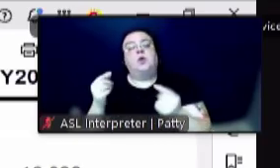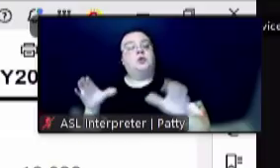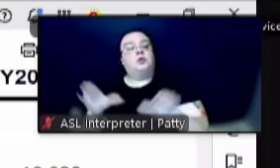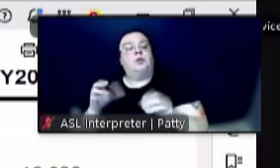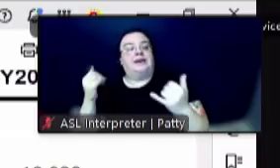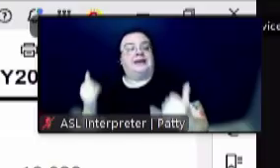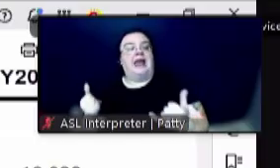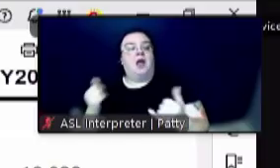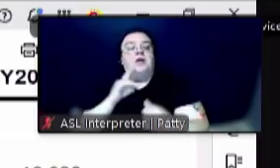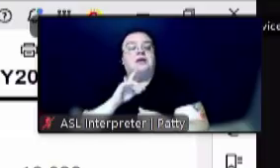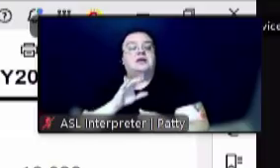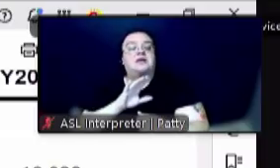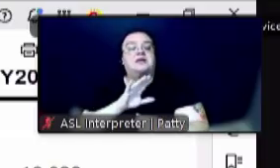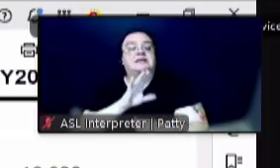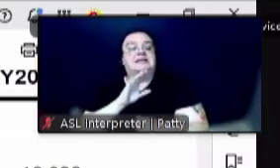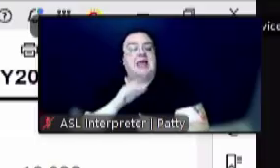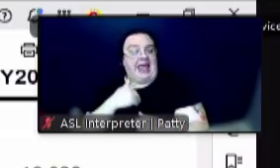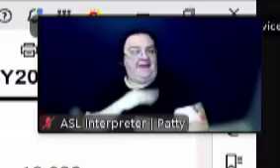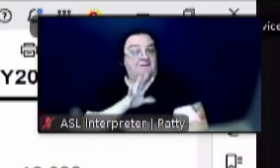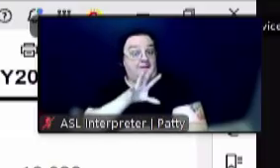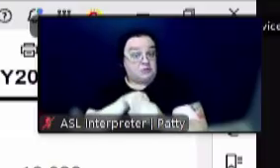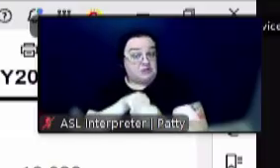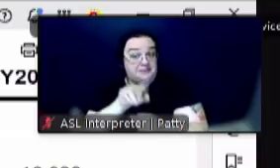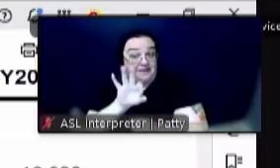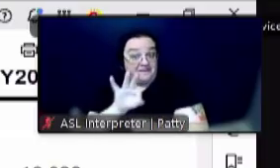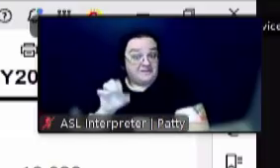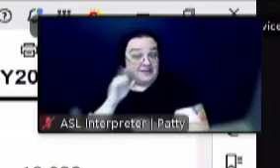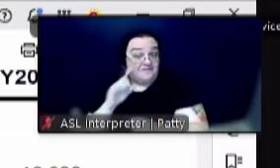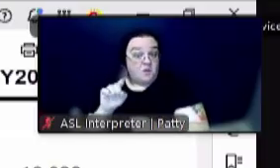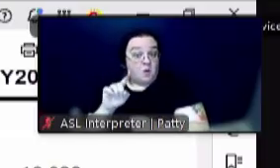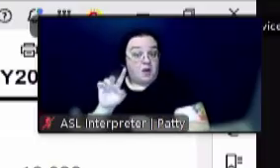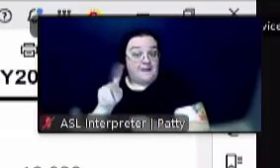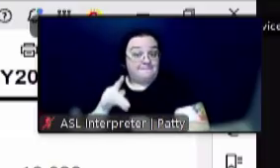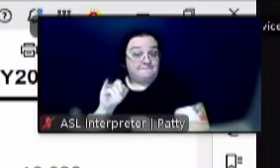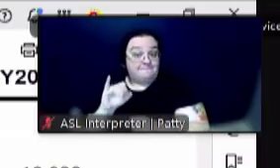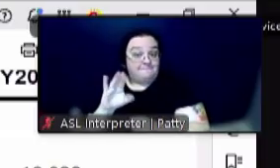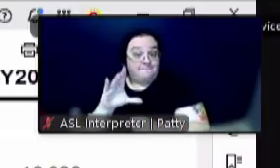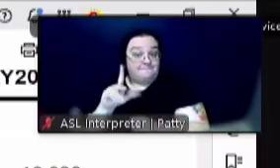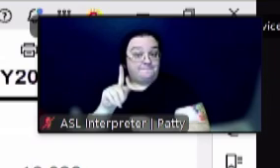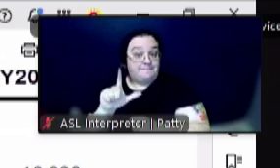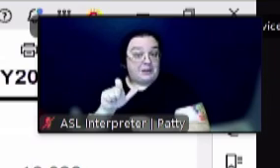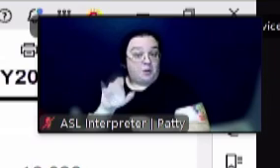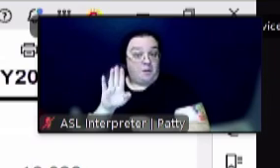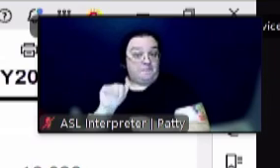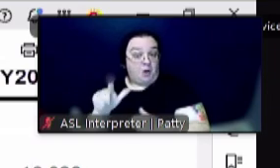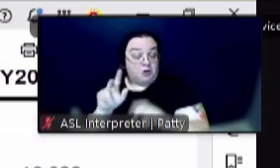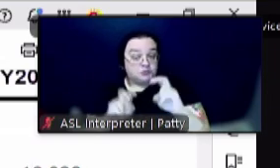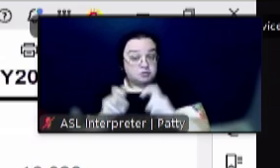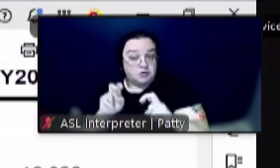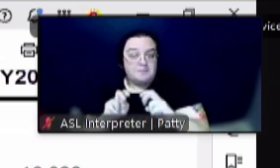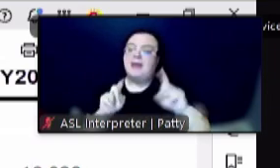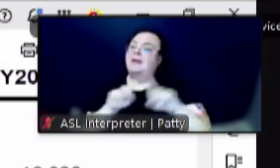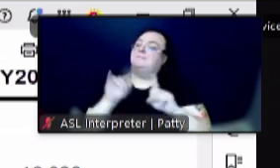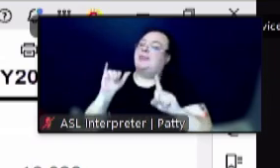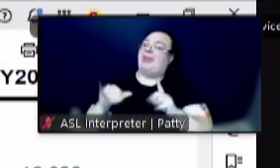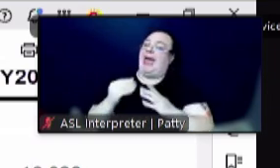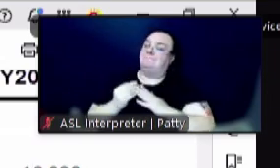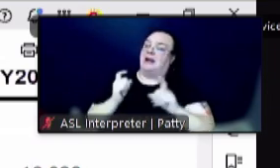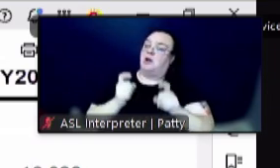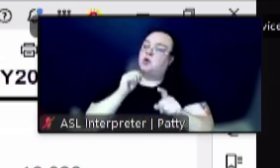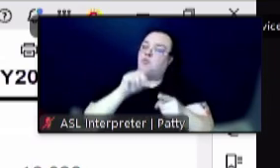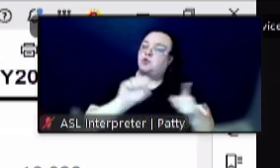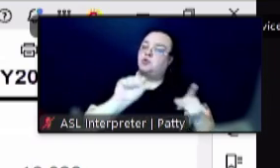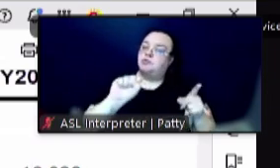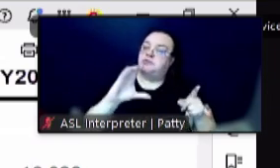there a participation fee for the pickleball tournament? Like people pay to be in the tournament? But that goes And that towards goes the towards the scholarship. scholarship. So that's not towards the